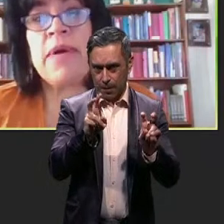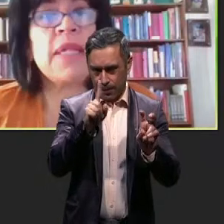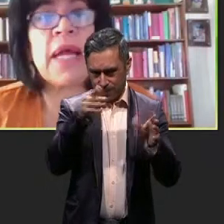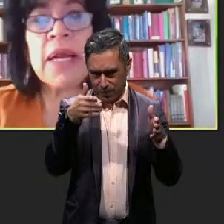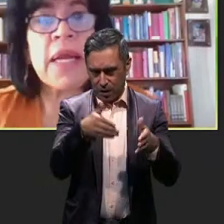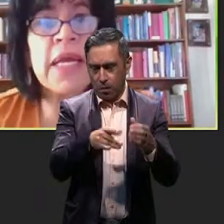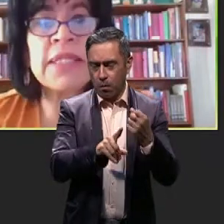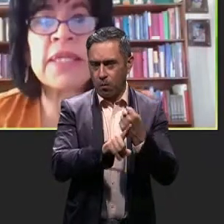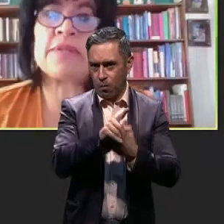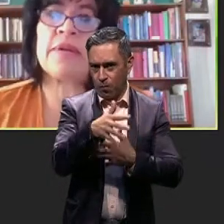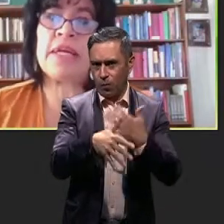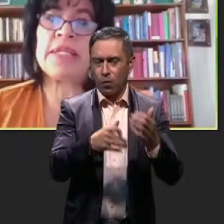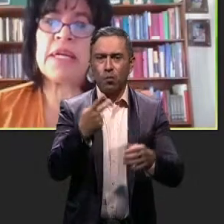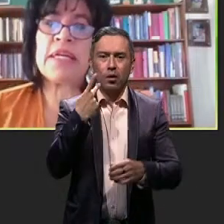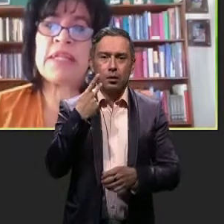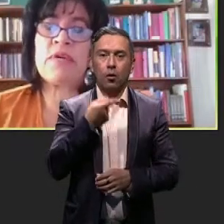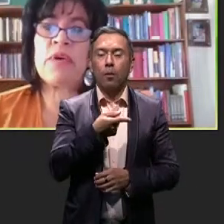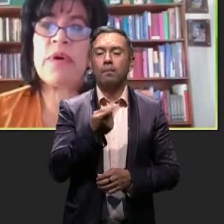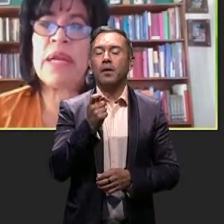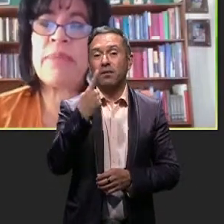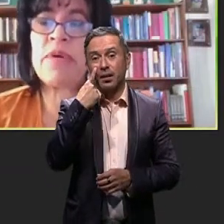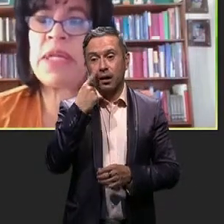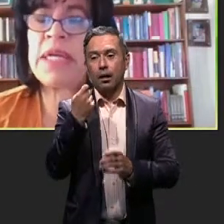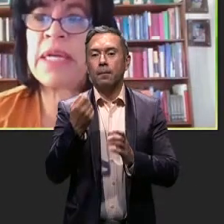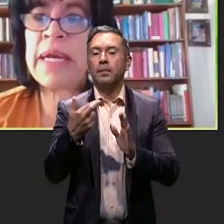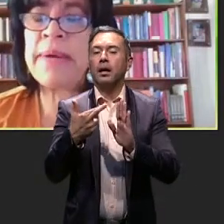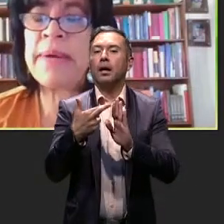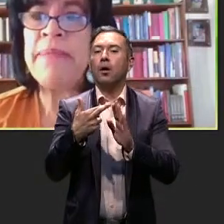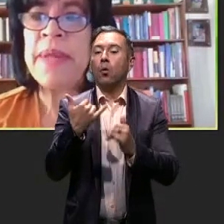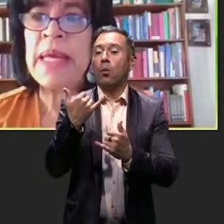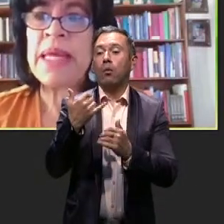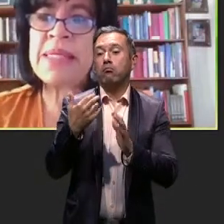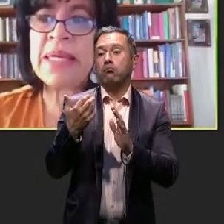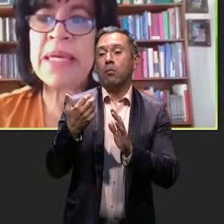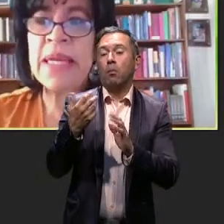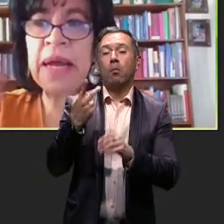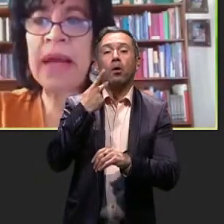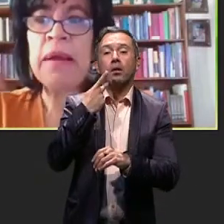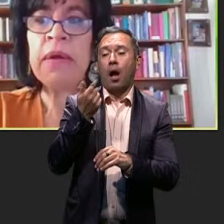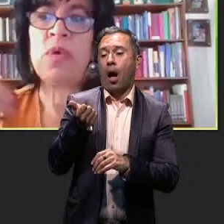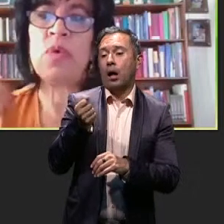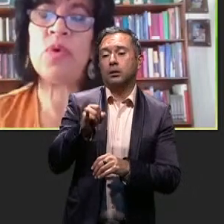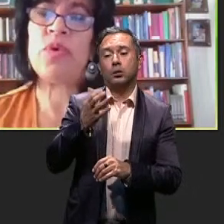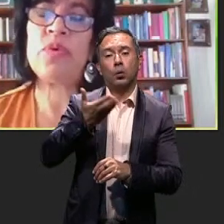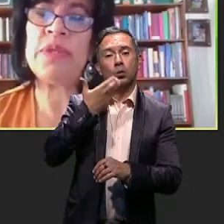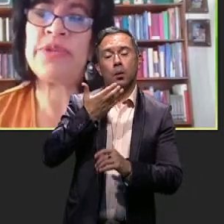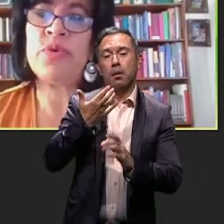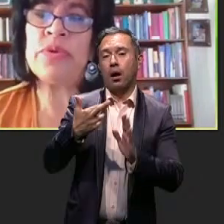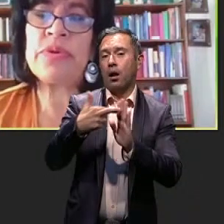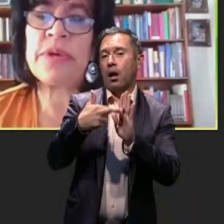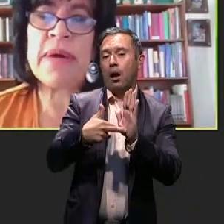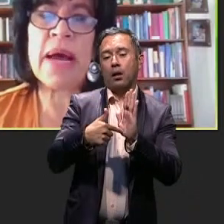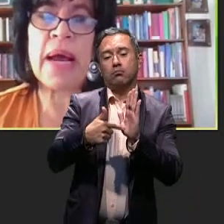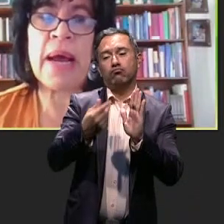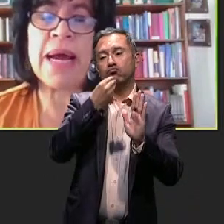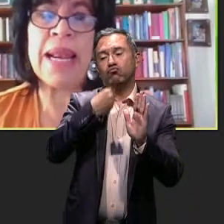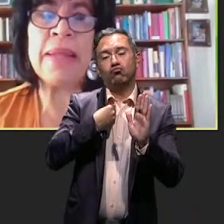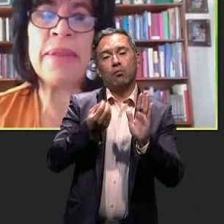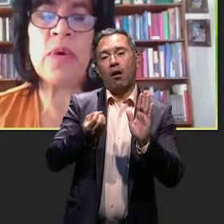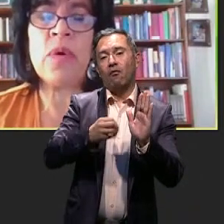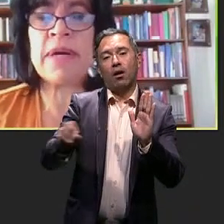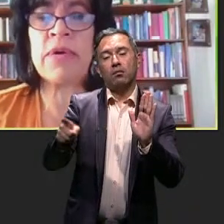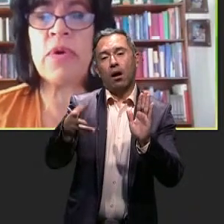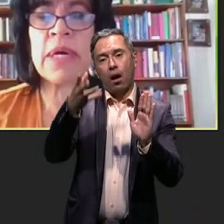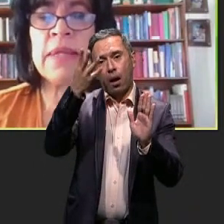have been told if you want to be in politics, you have to withstand it. This is what it means to